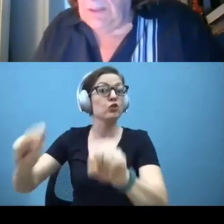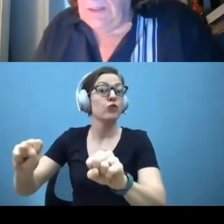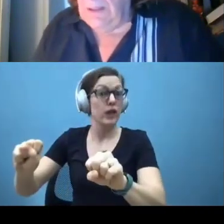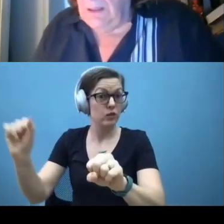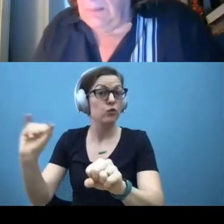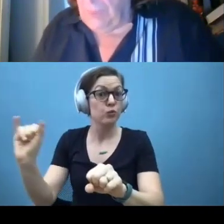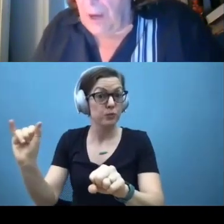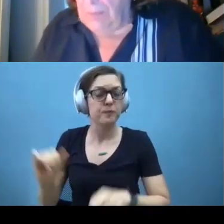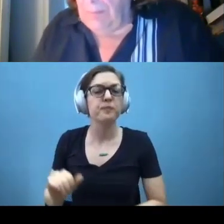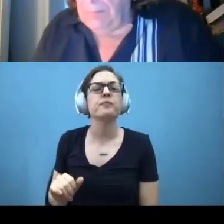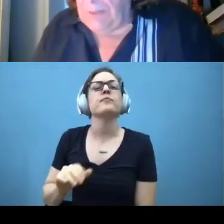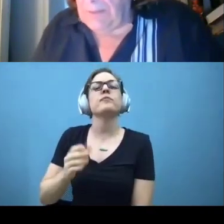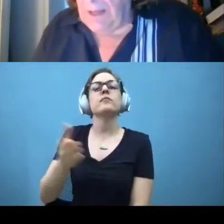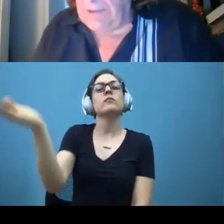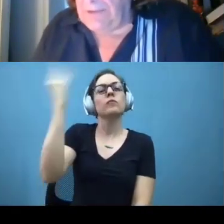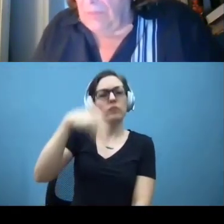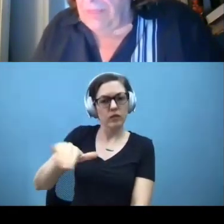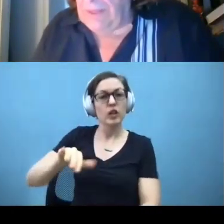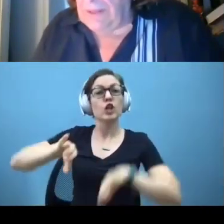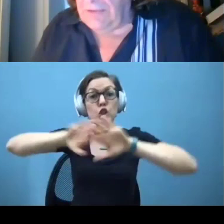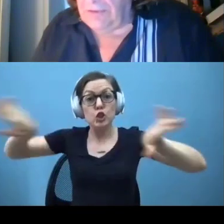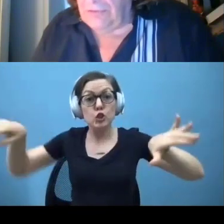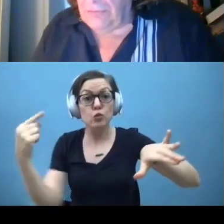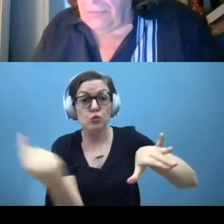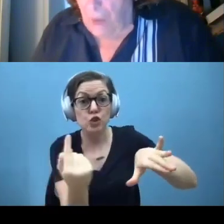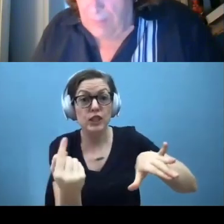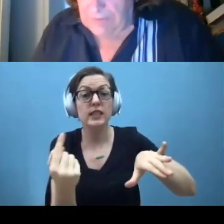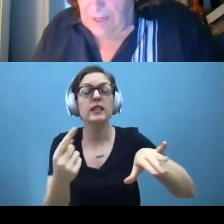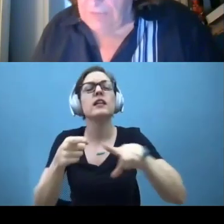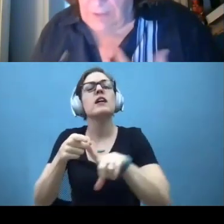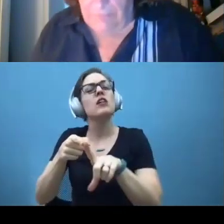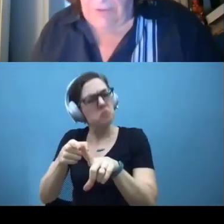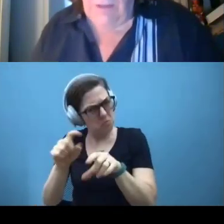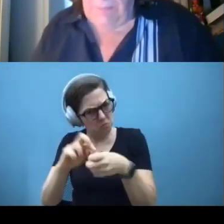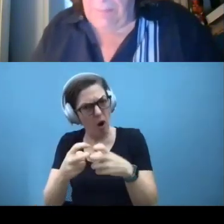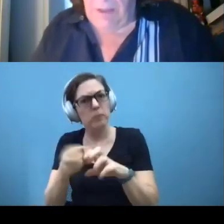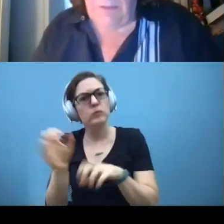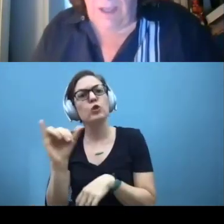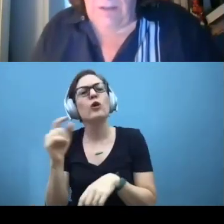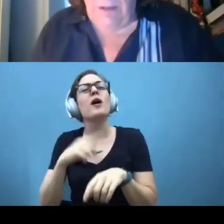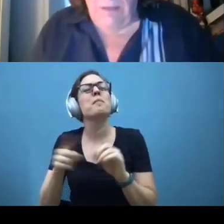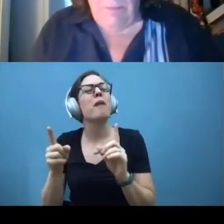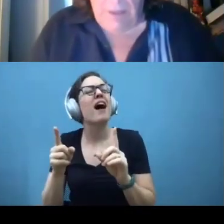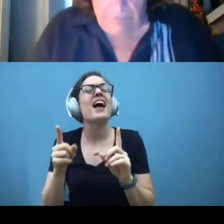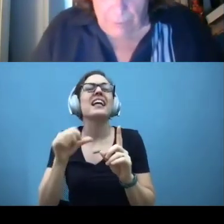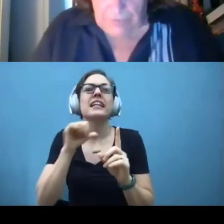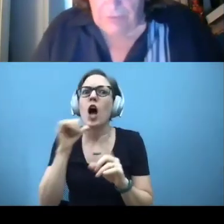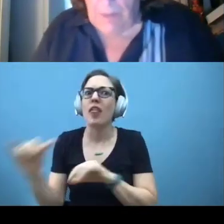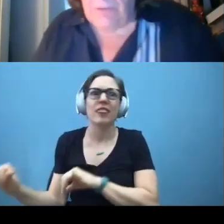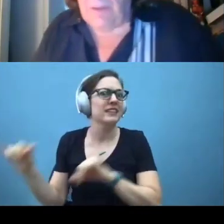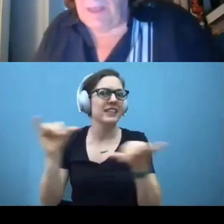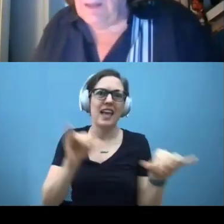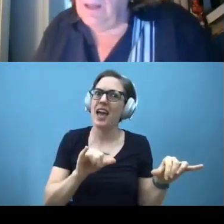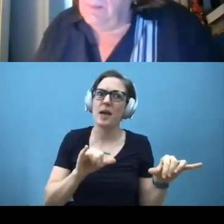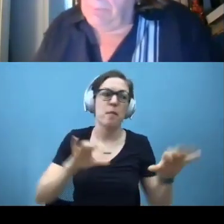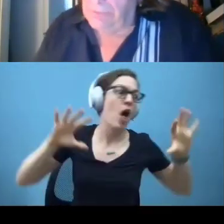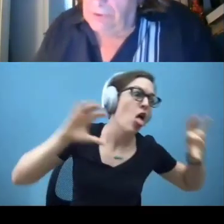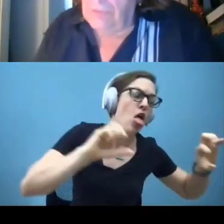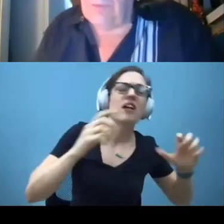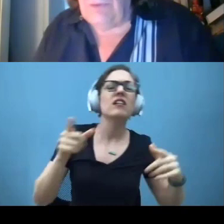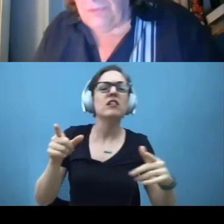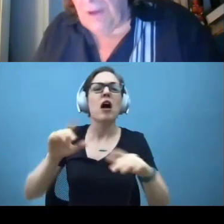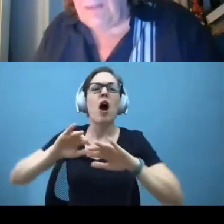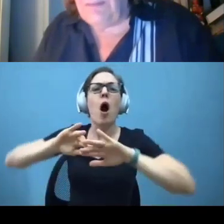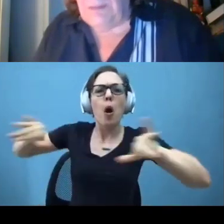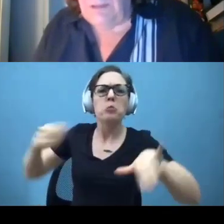also a problem, but I don't think it's as traumatizing. And forgive me because I don't have personal experience on that. But the